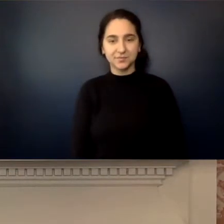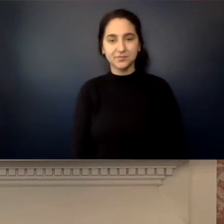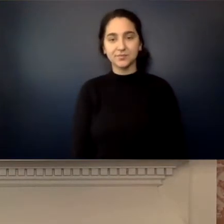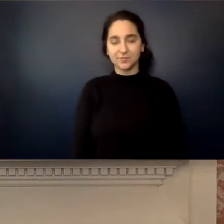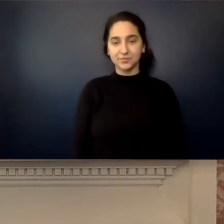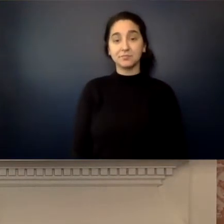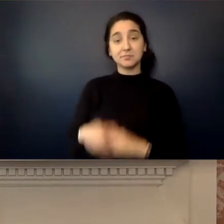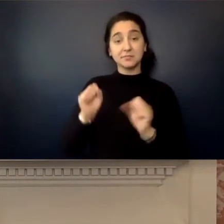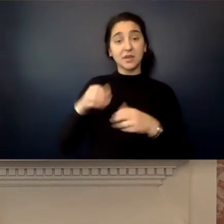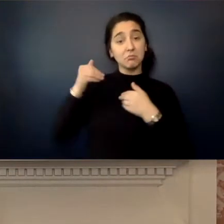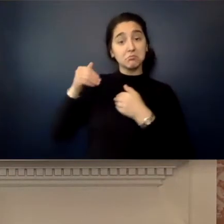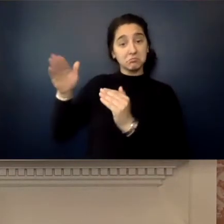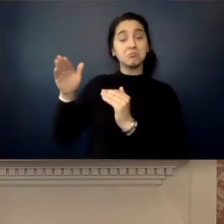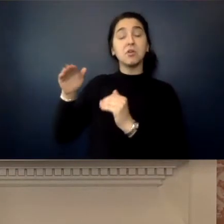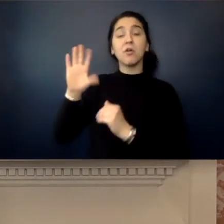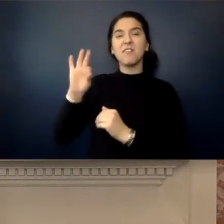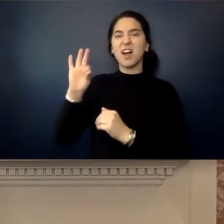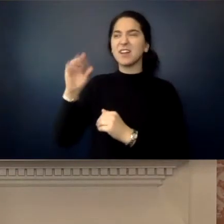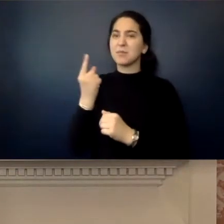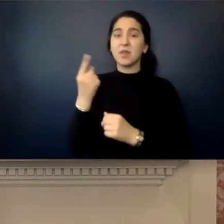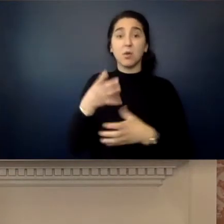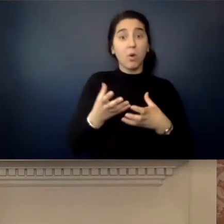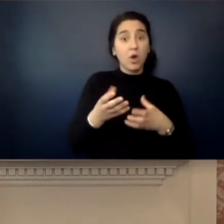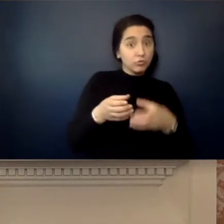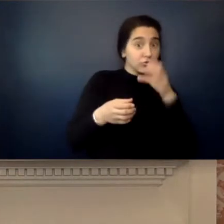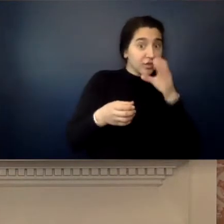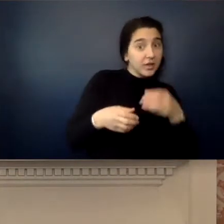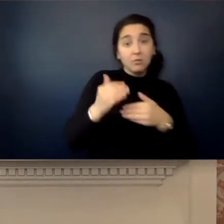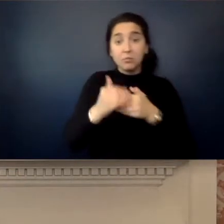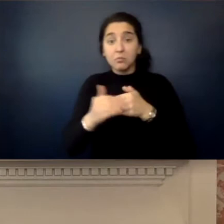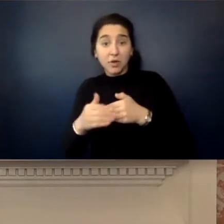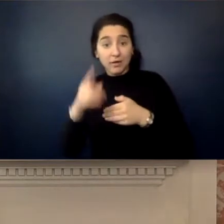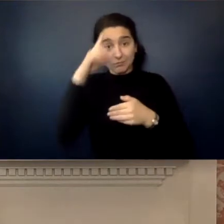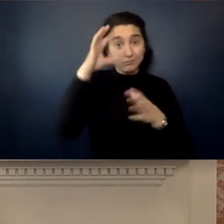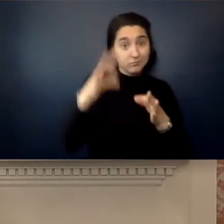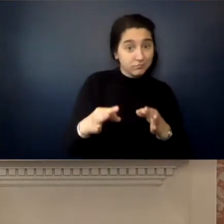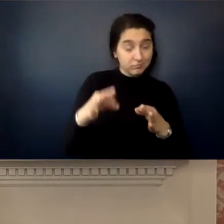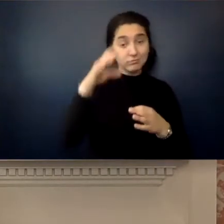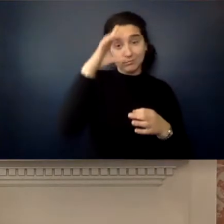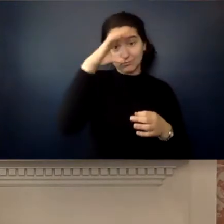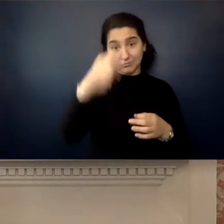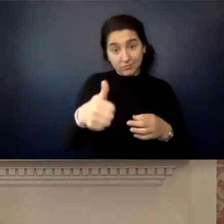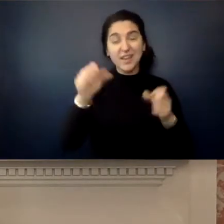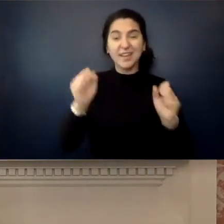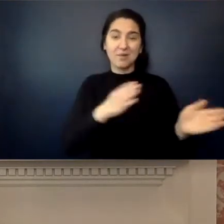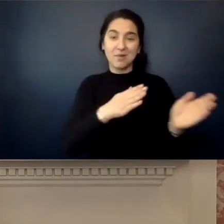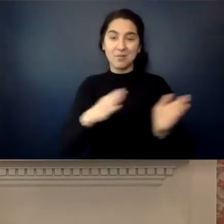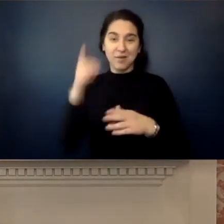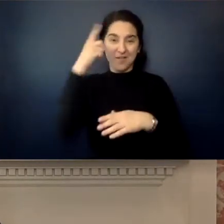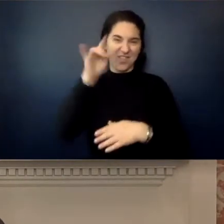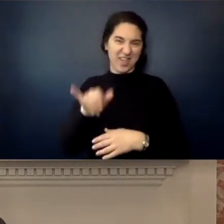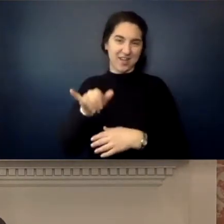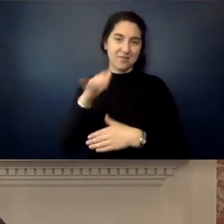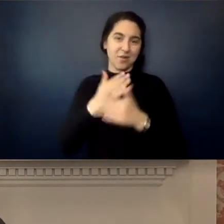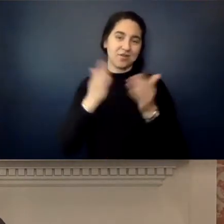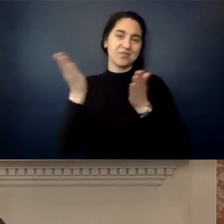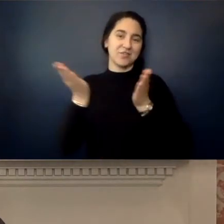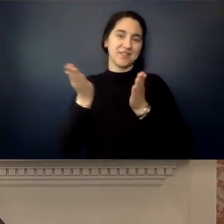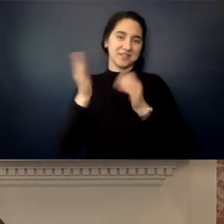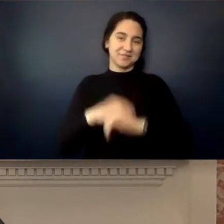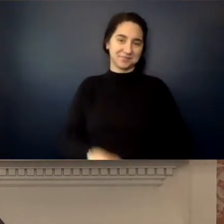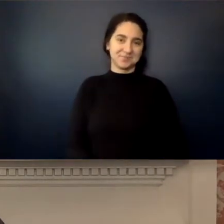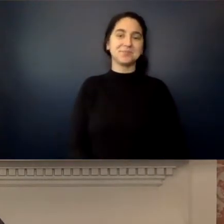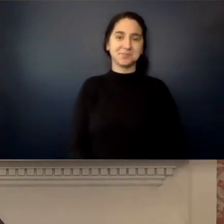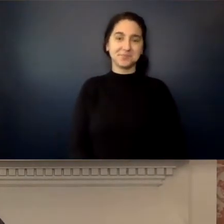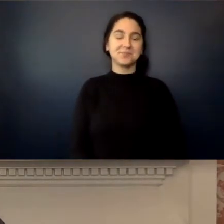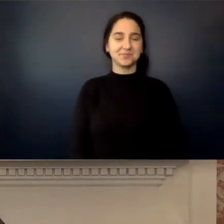that time. Go and get the beverage and bread of your choosing so that you can